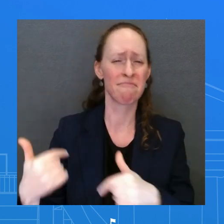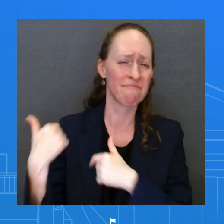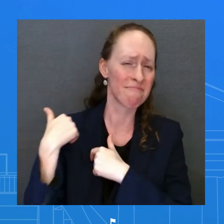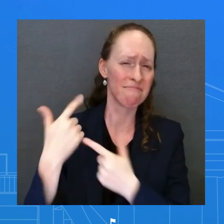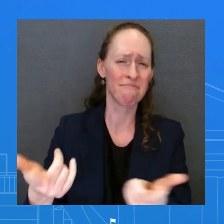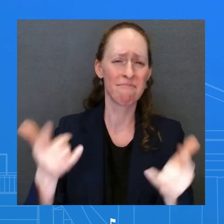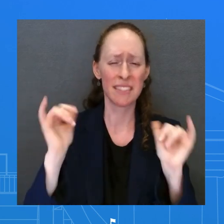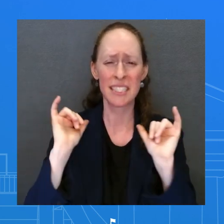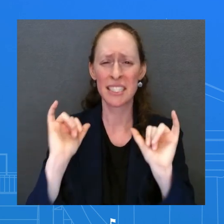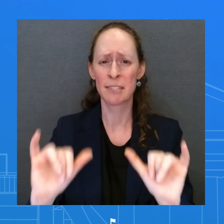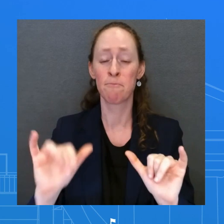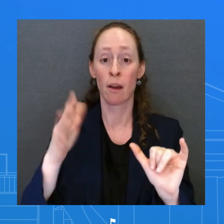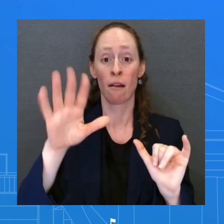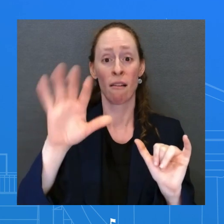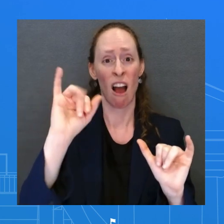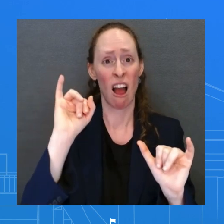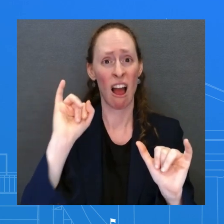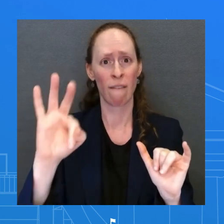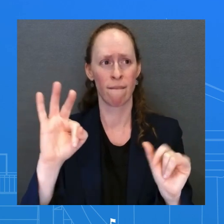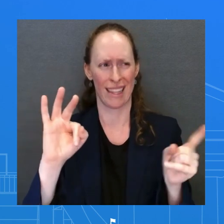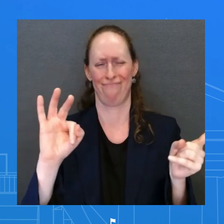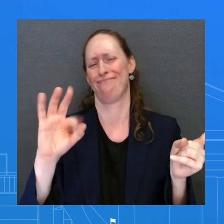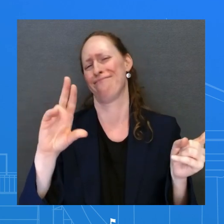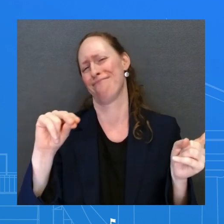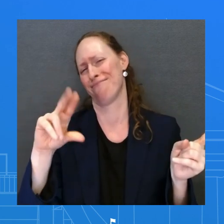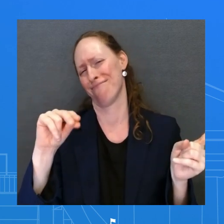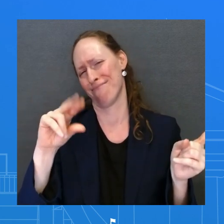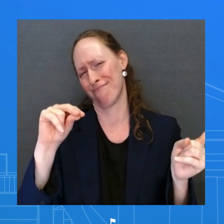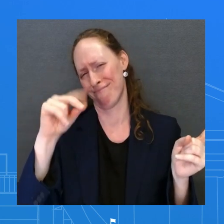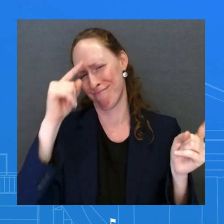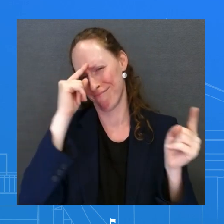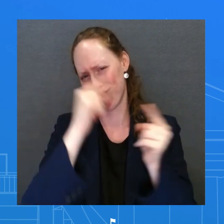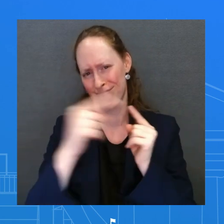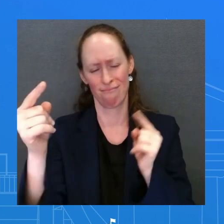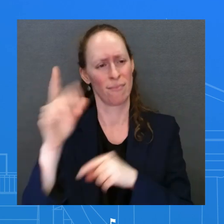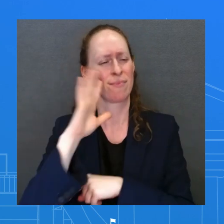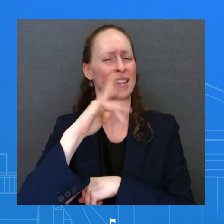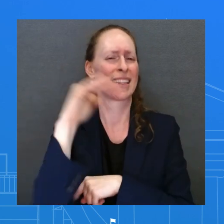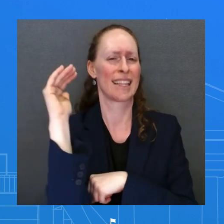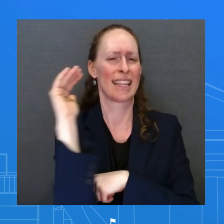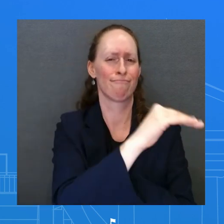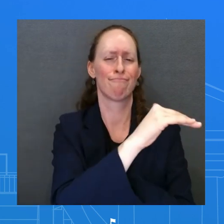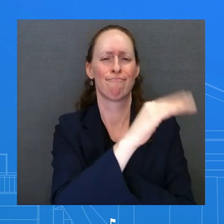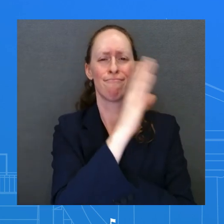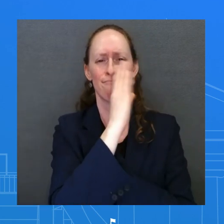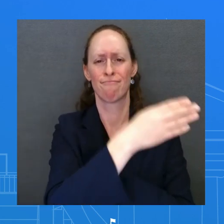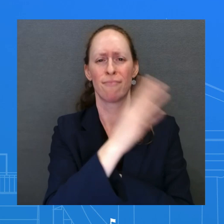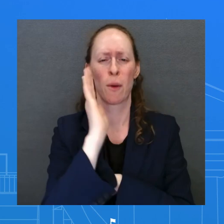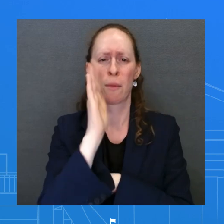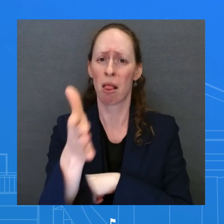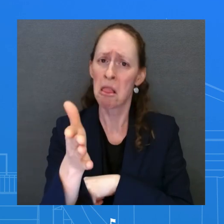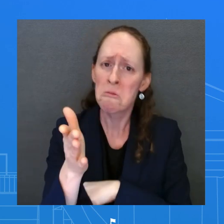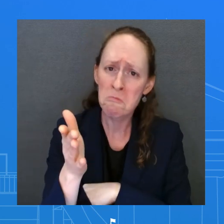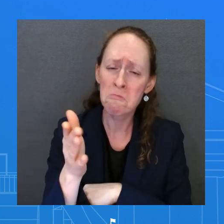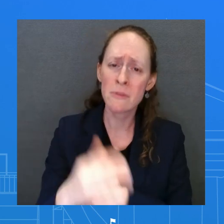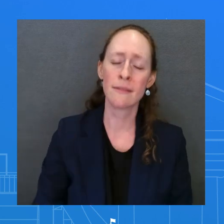something that the president, if you think about the president believing in diplomacy, believing in having,